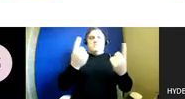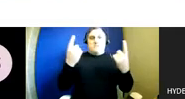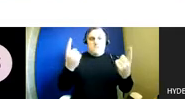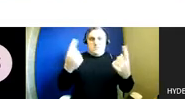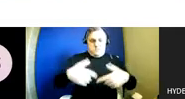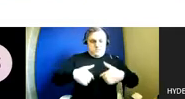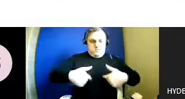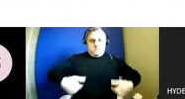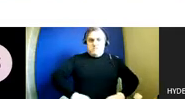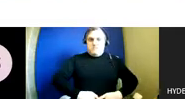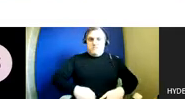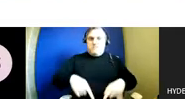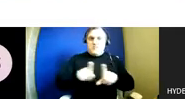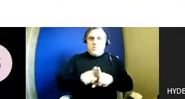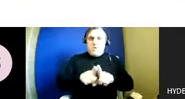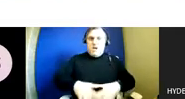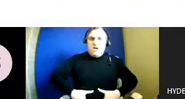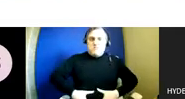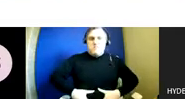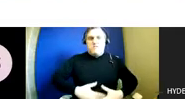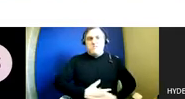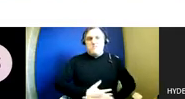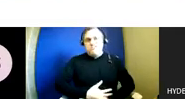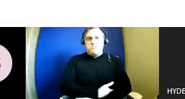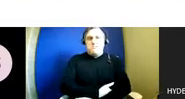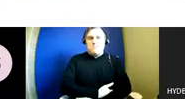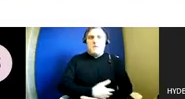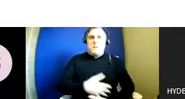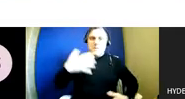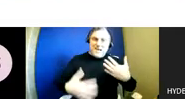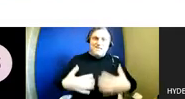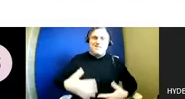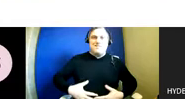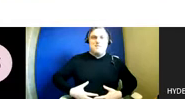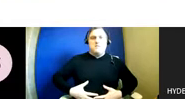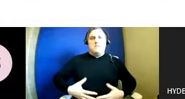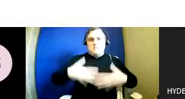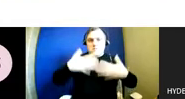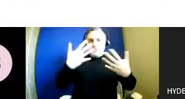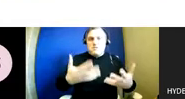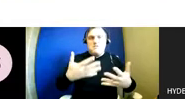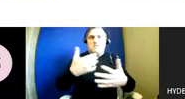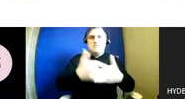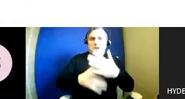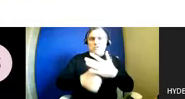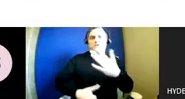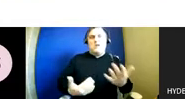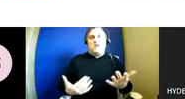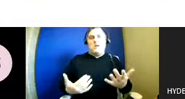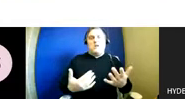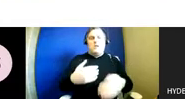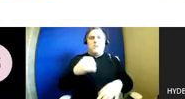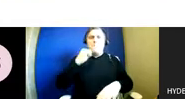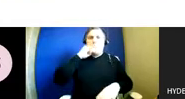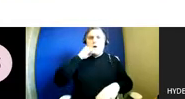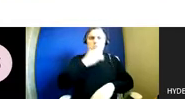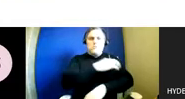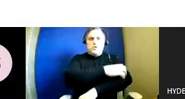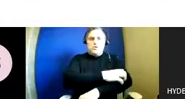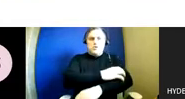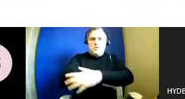Gastrointestinal, which is abdominal, tummy pains, nausea, diarrhea, musculoskeletal, which is joint